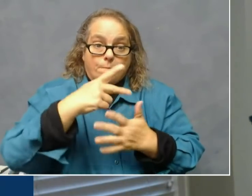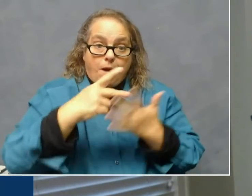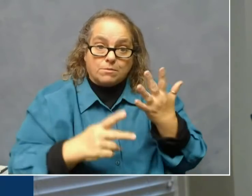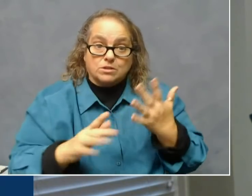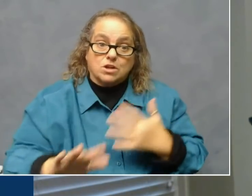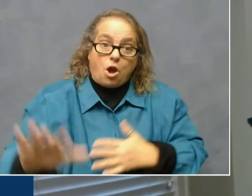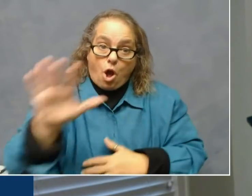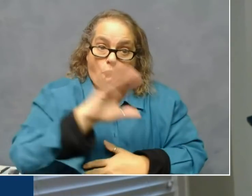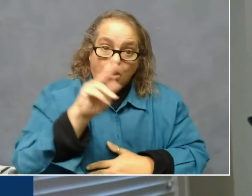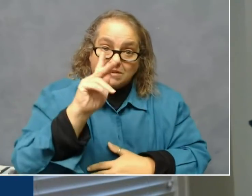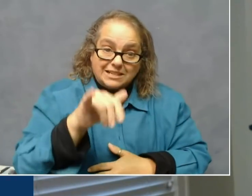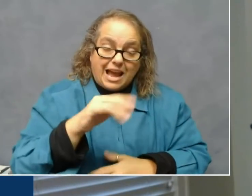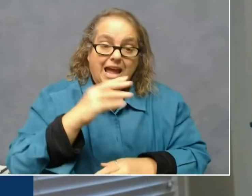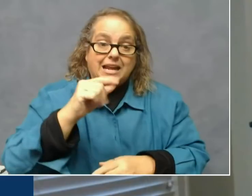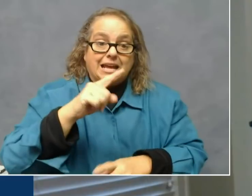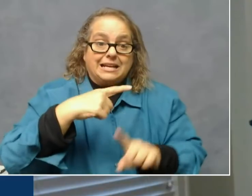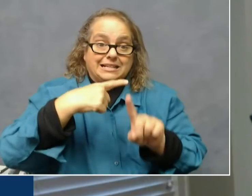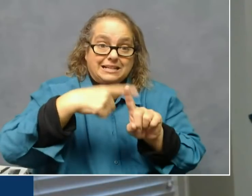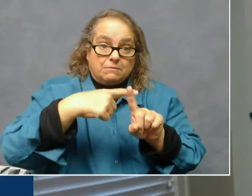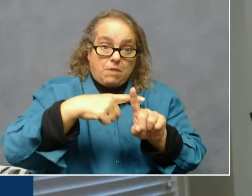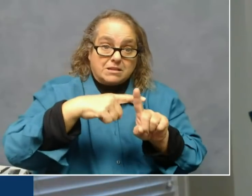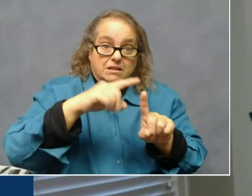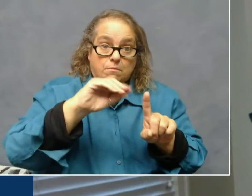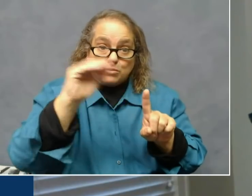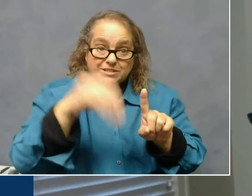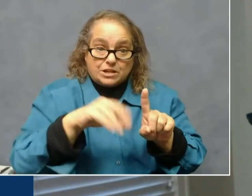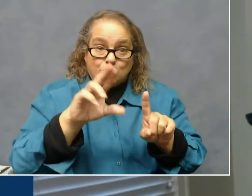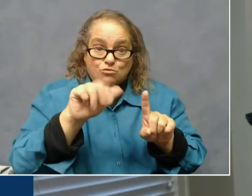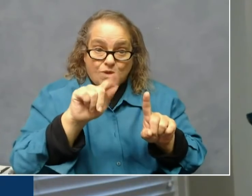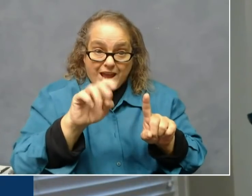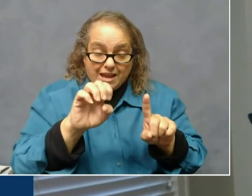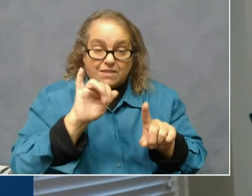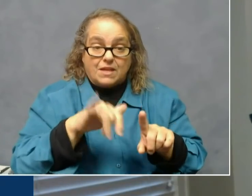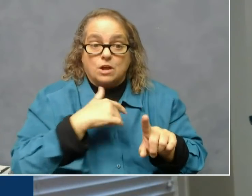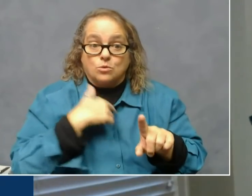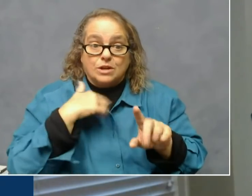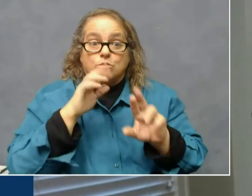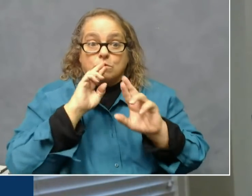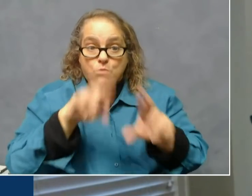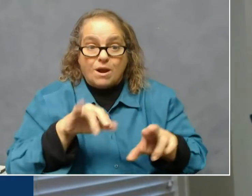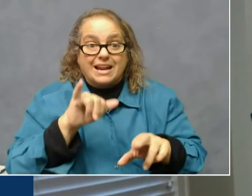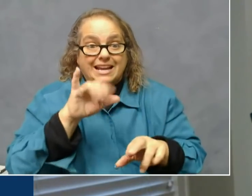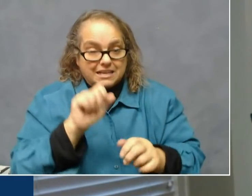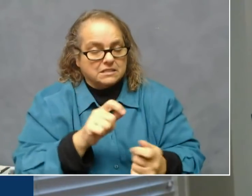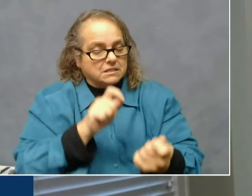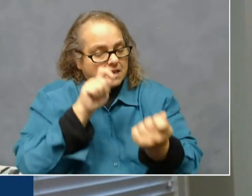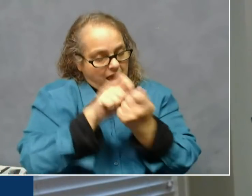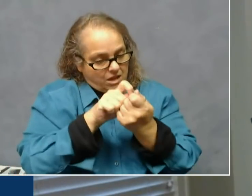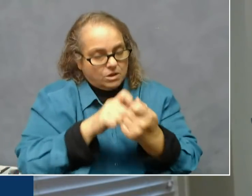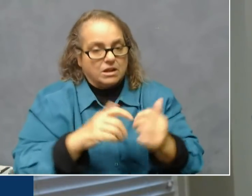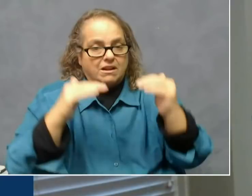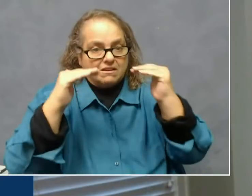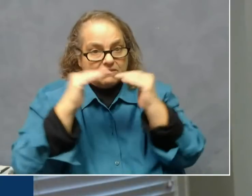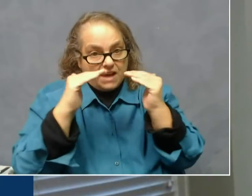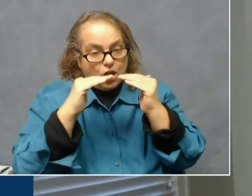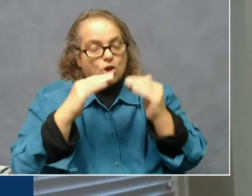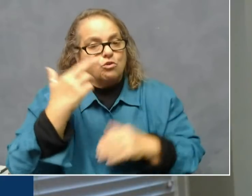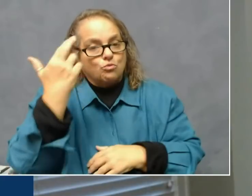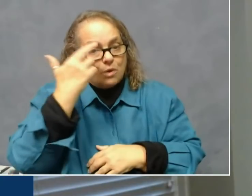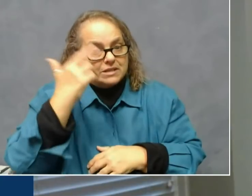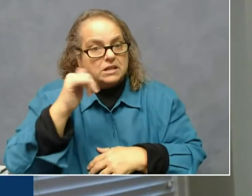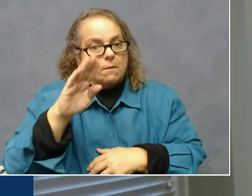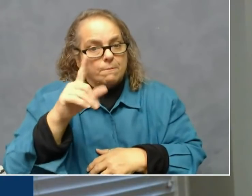test positivity report value that we report is a fair, reasonable